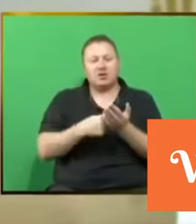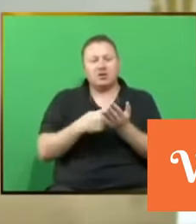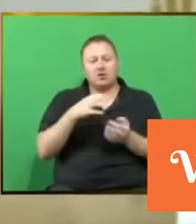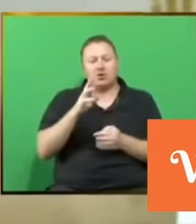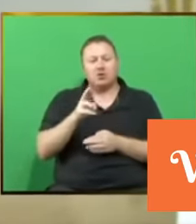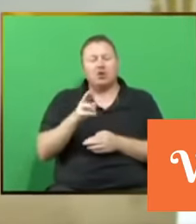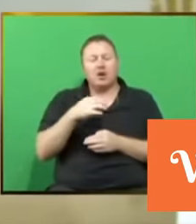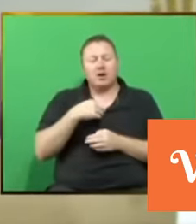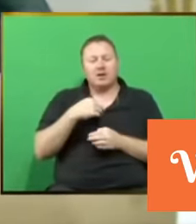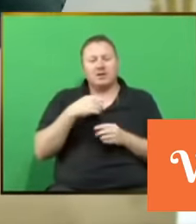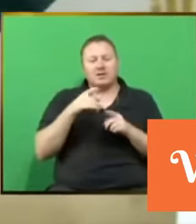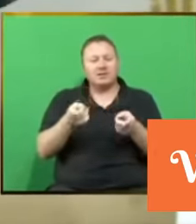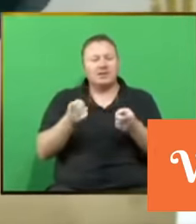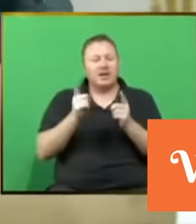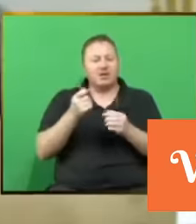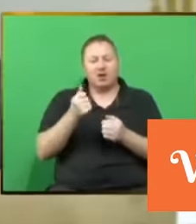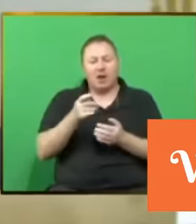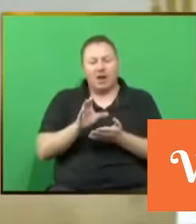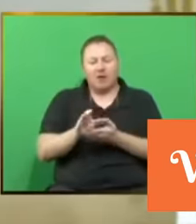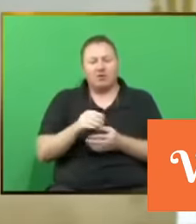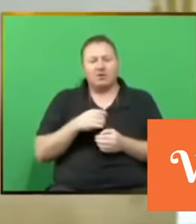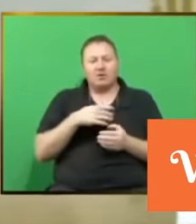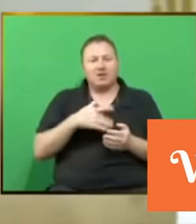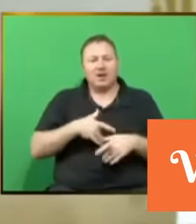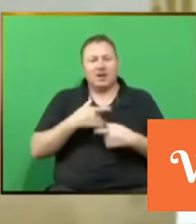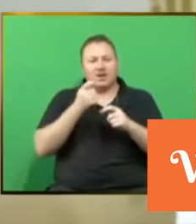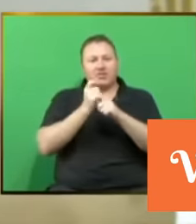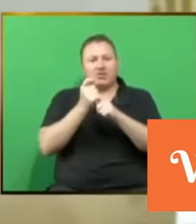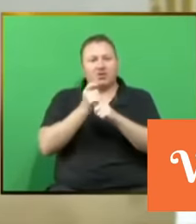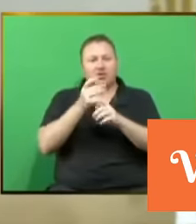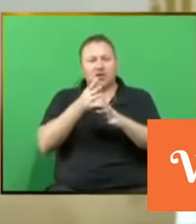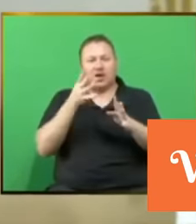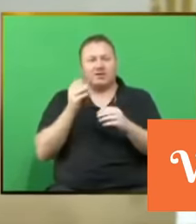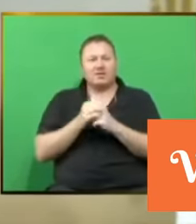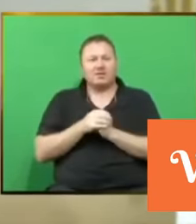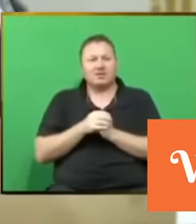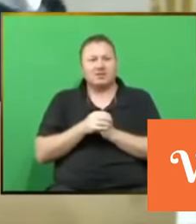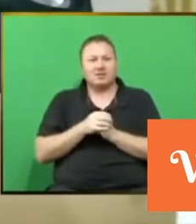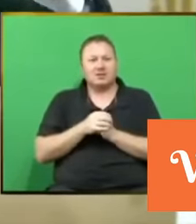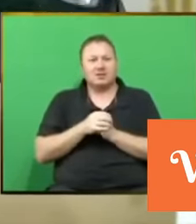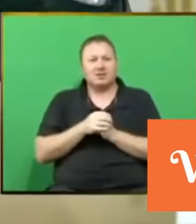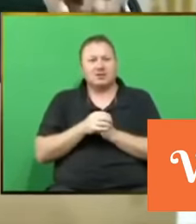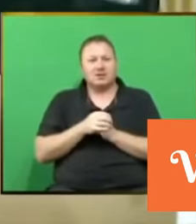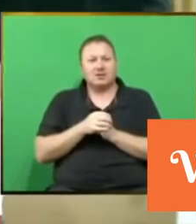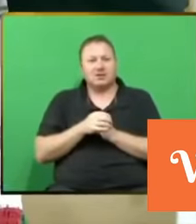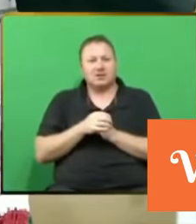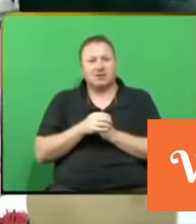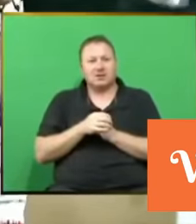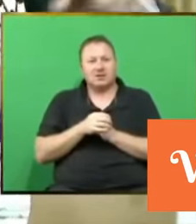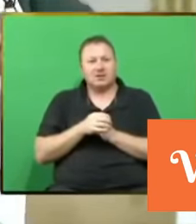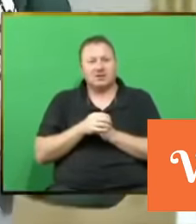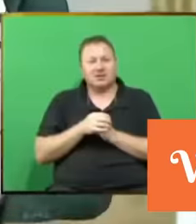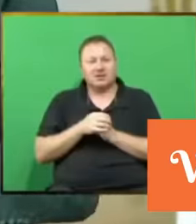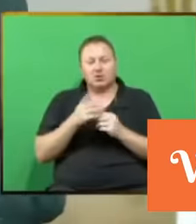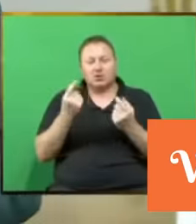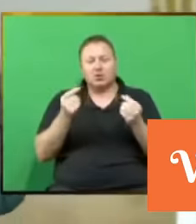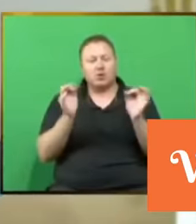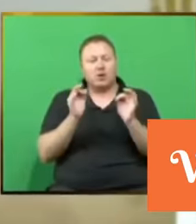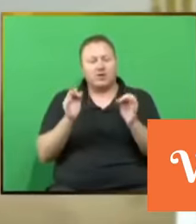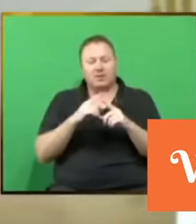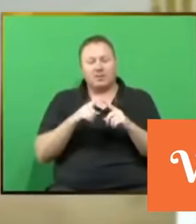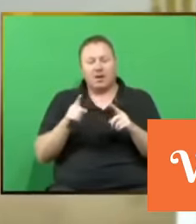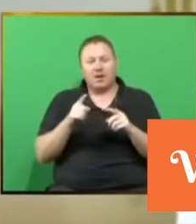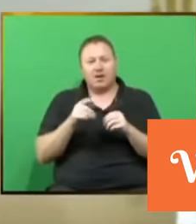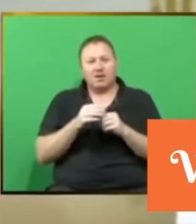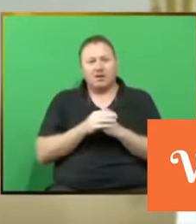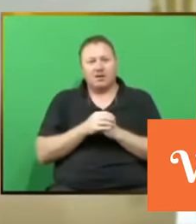and shanty towns. Have any of you done anything? But I can tell you what, more money is being given to the Western Cape to provide